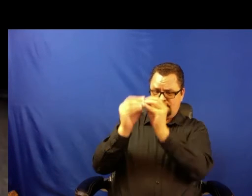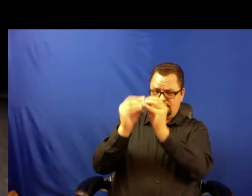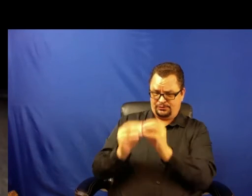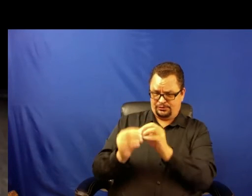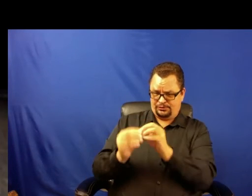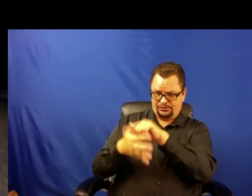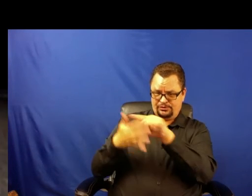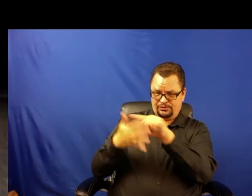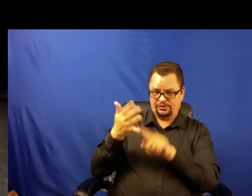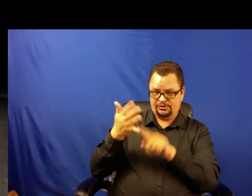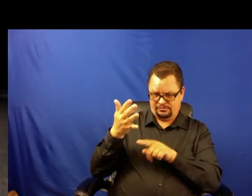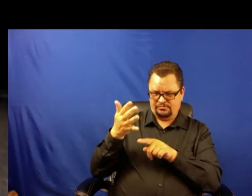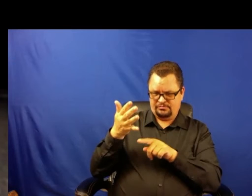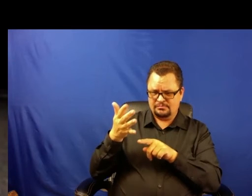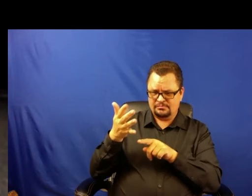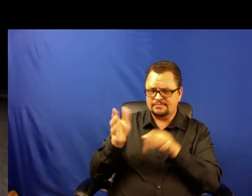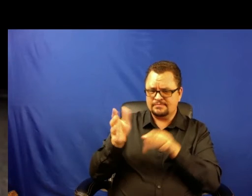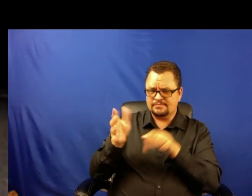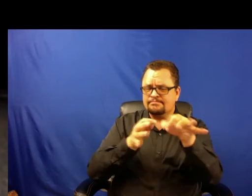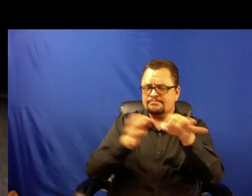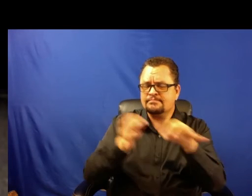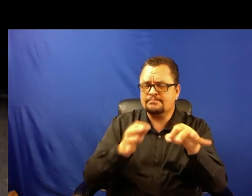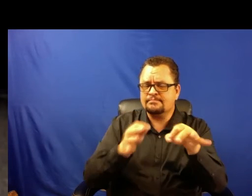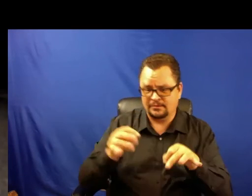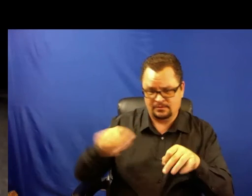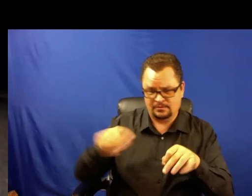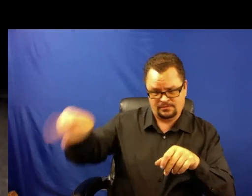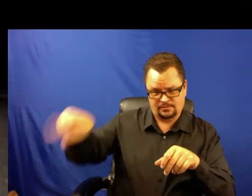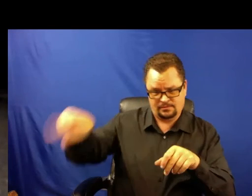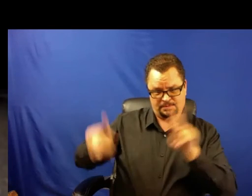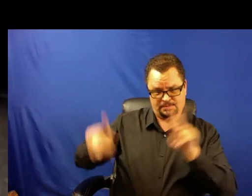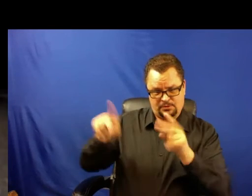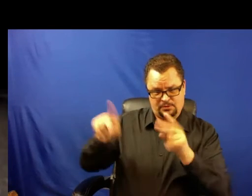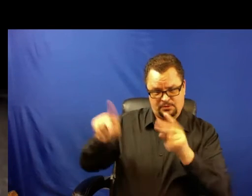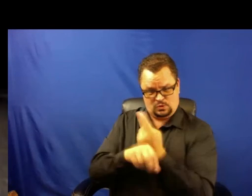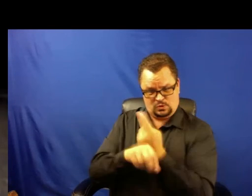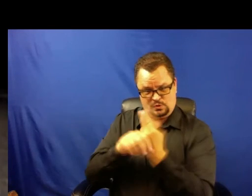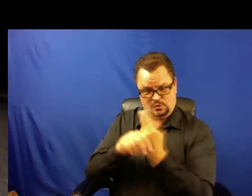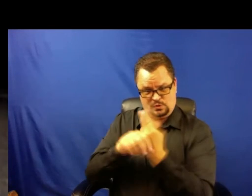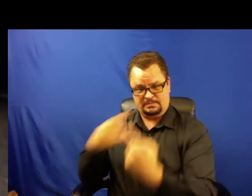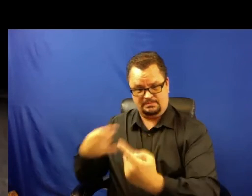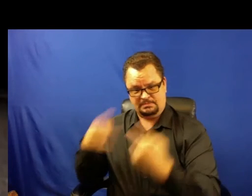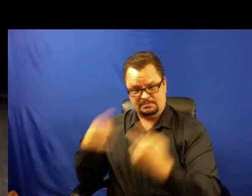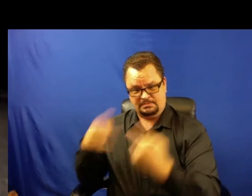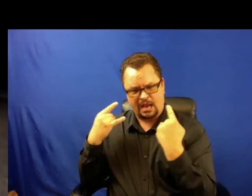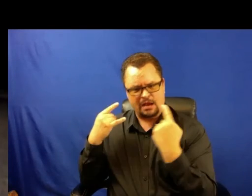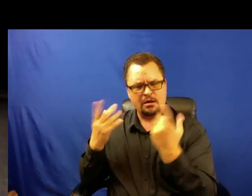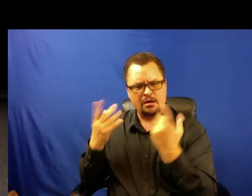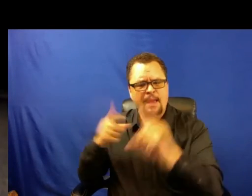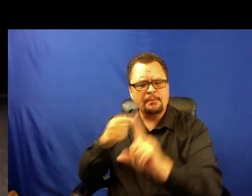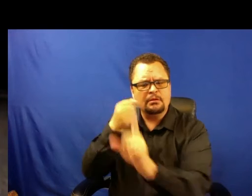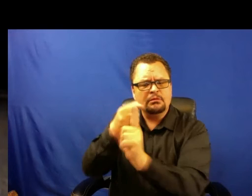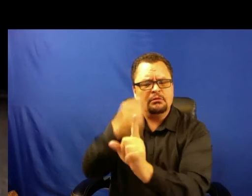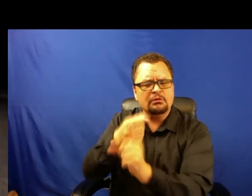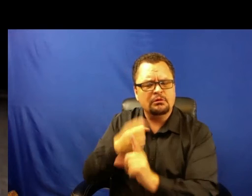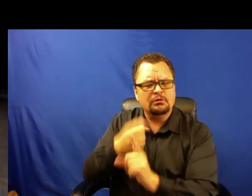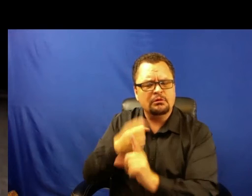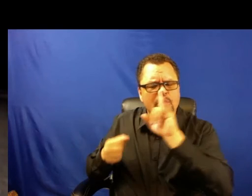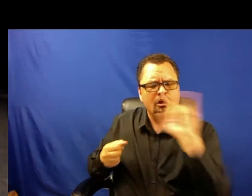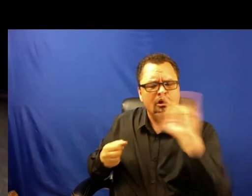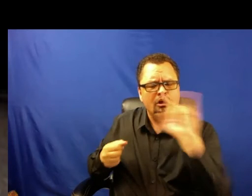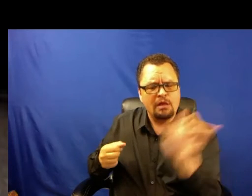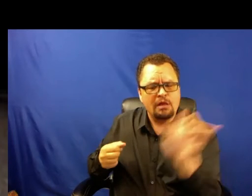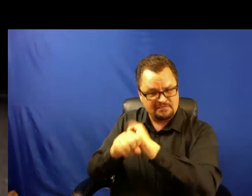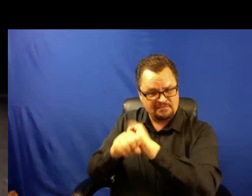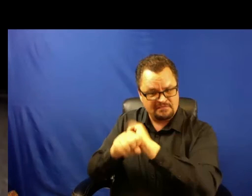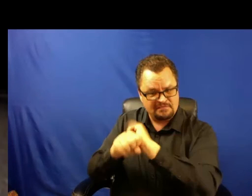Springs, what their COVID cases and incidences and things are? I'm just curious if we have that, since they